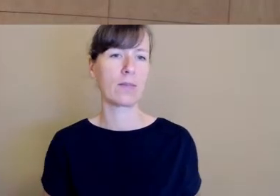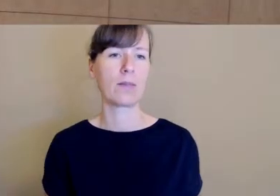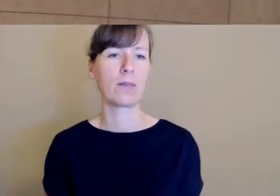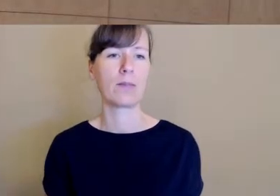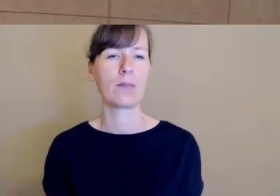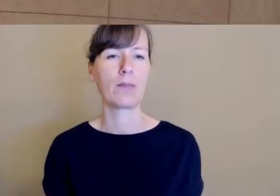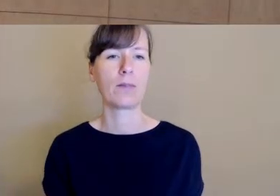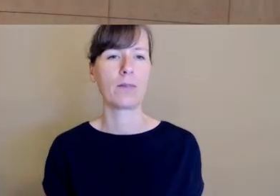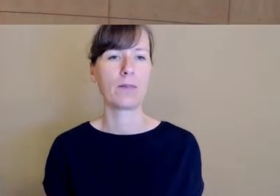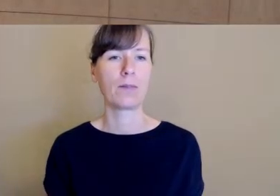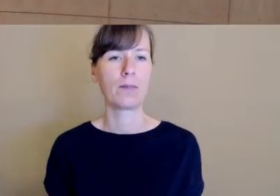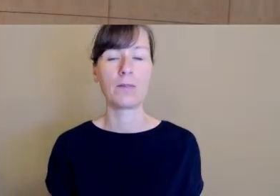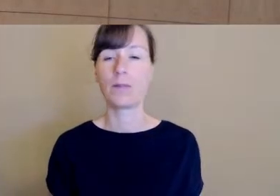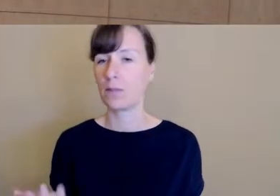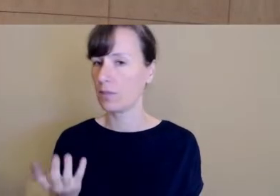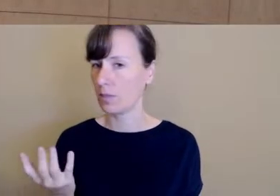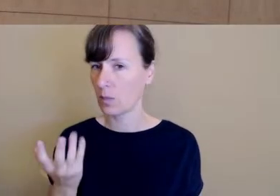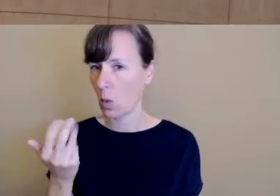What?